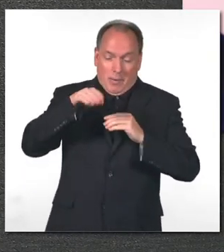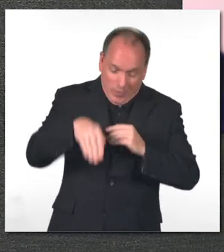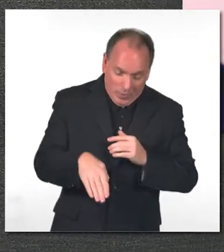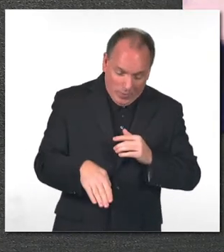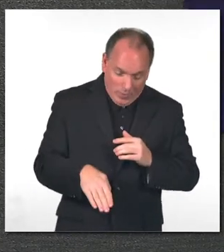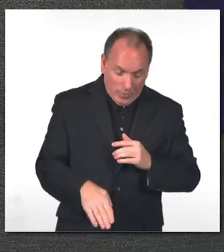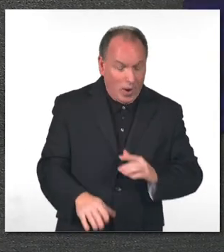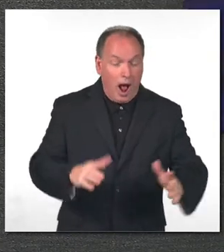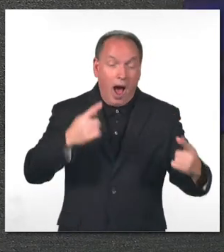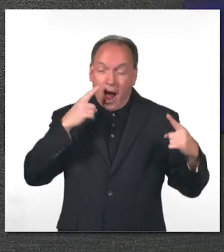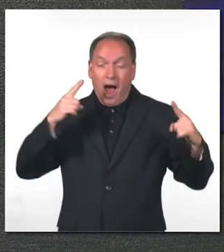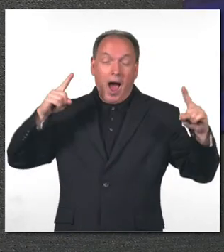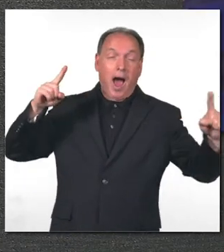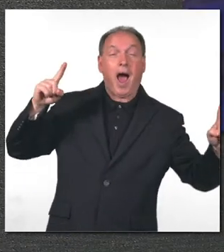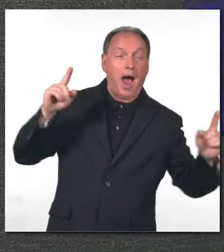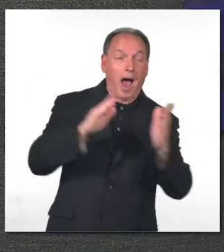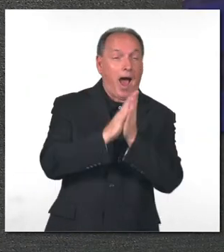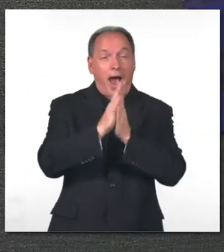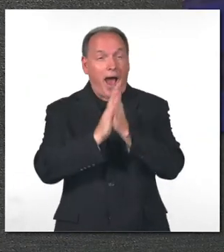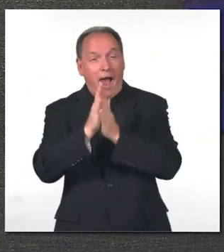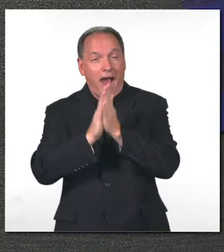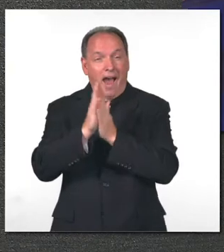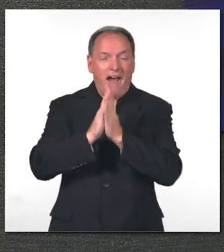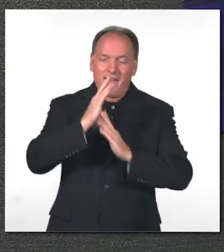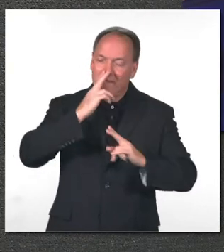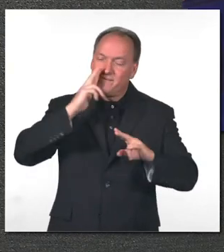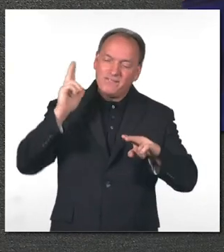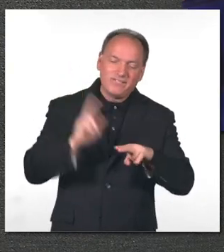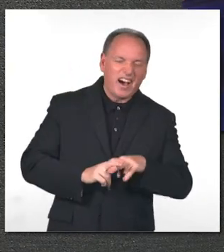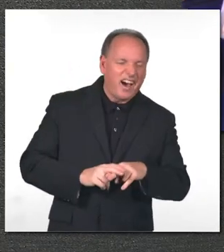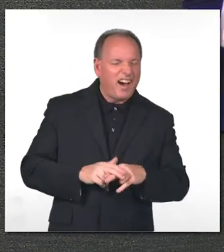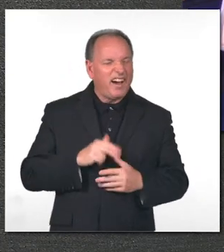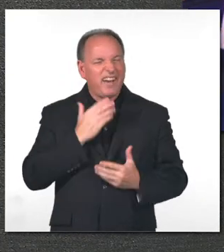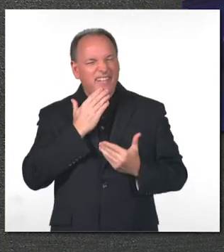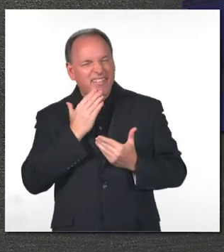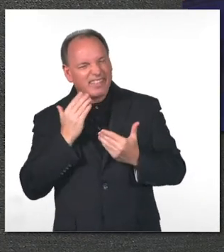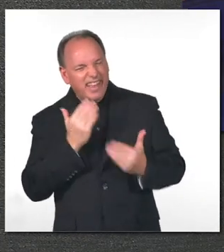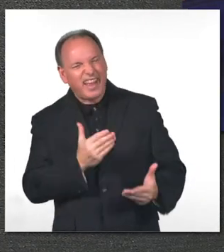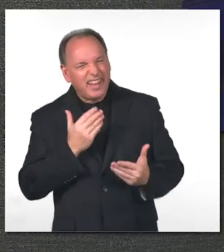Carrots! What fun! Thank you.